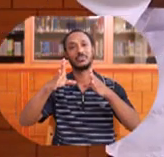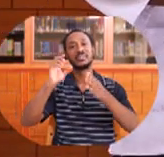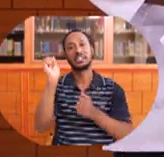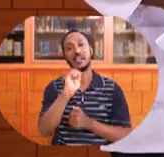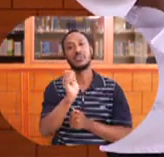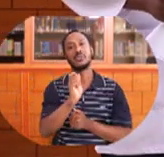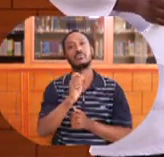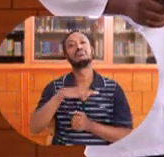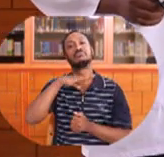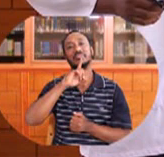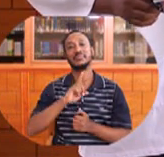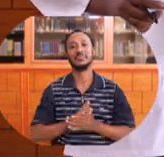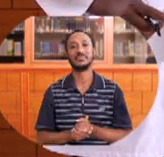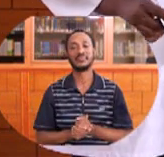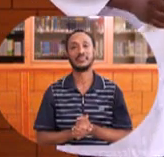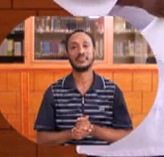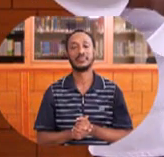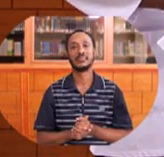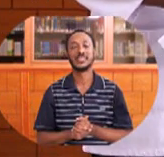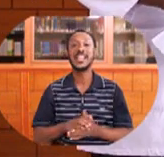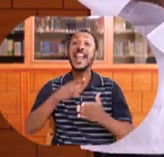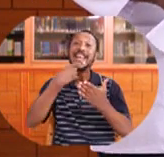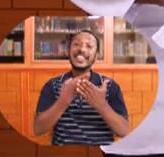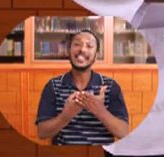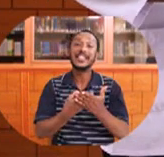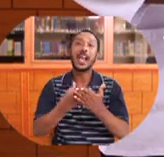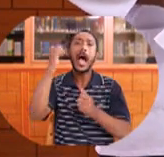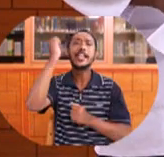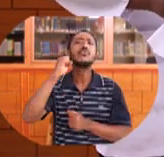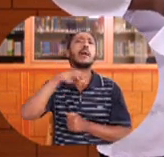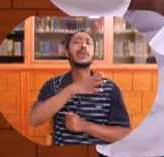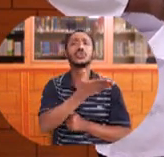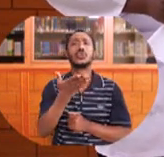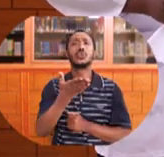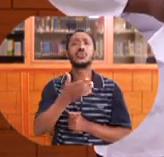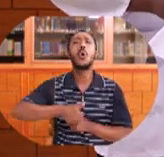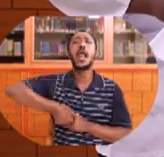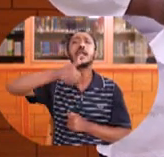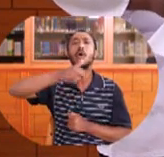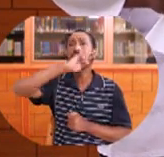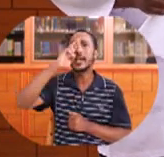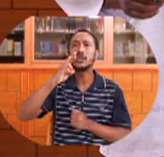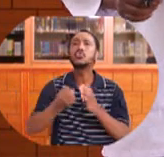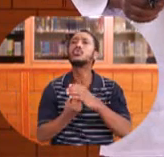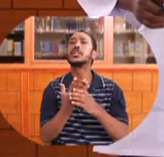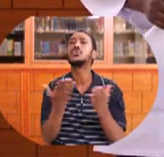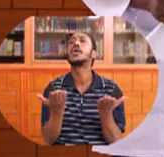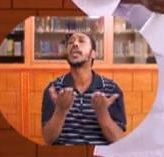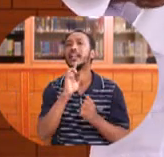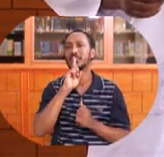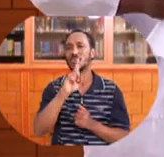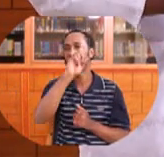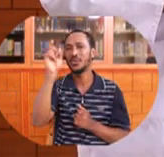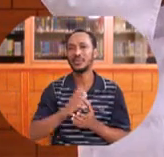Okay, what is the source of these air pollutants? These air pollutants